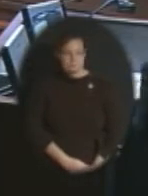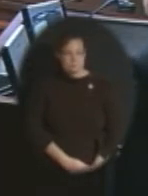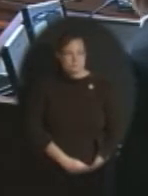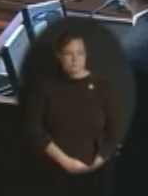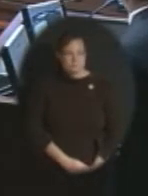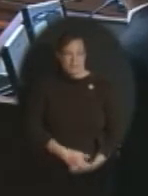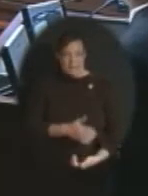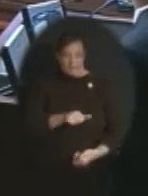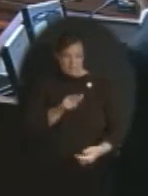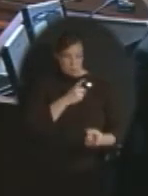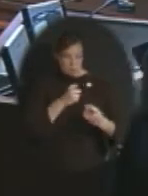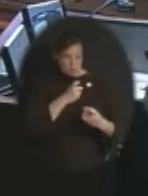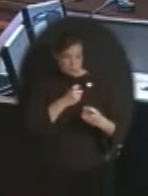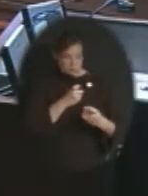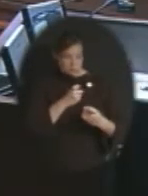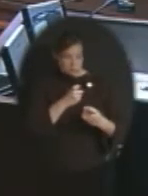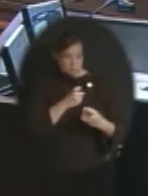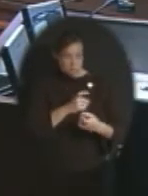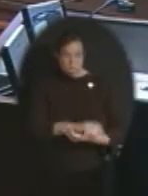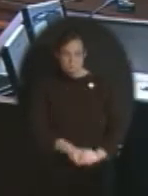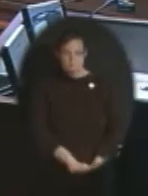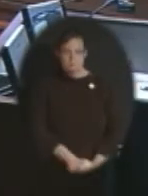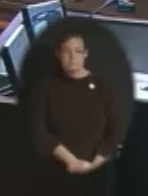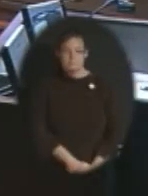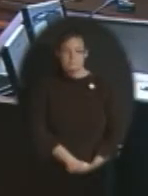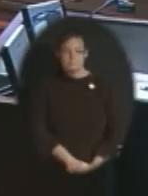We'll take any questions.